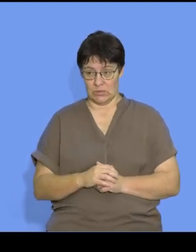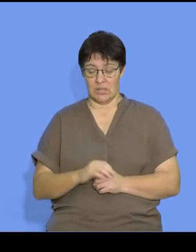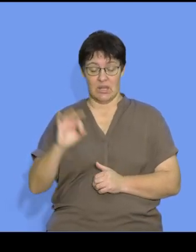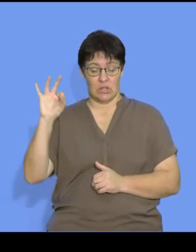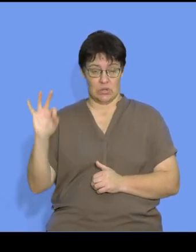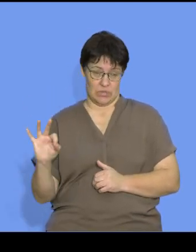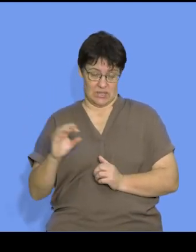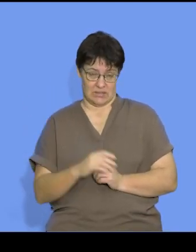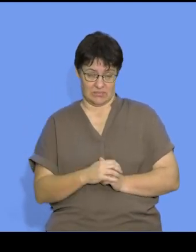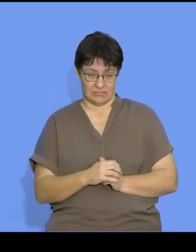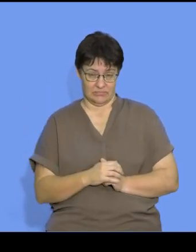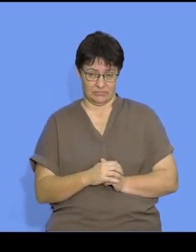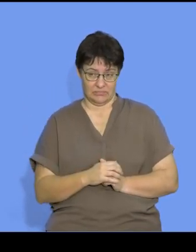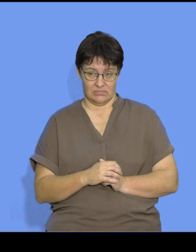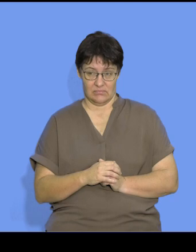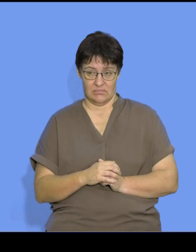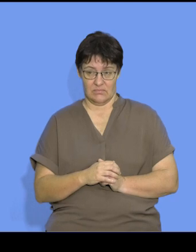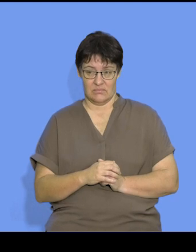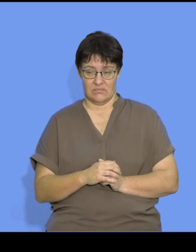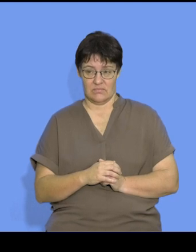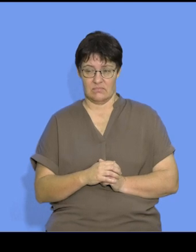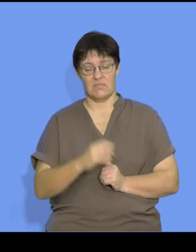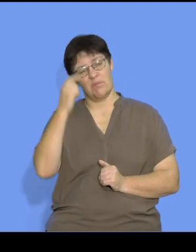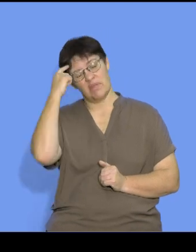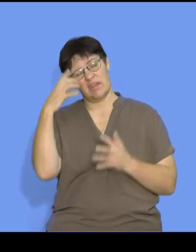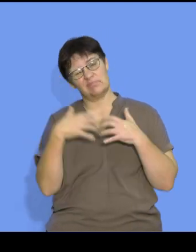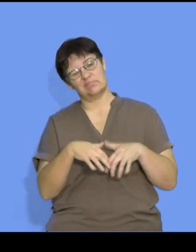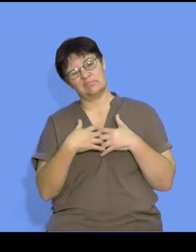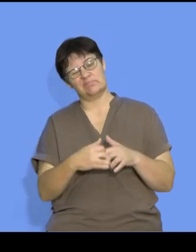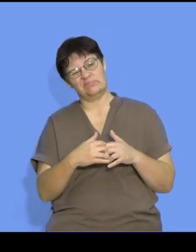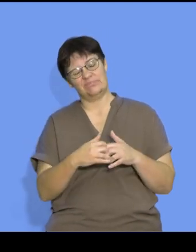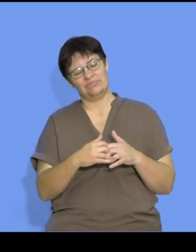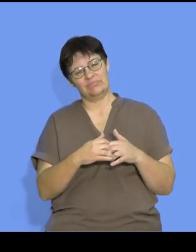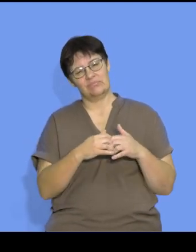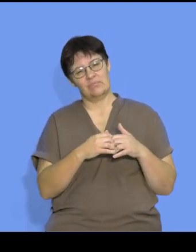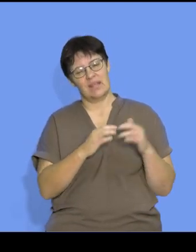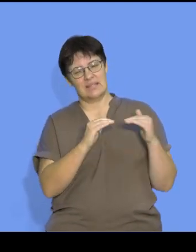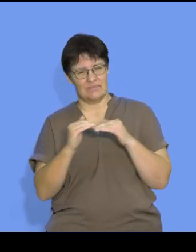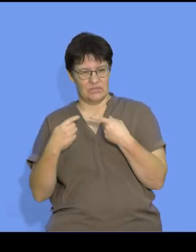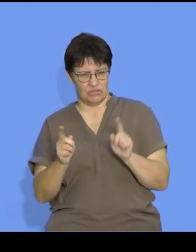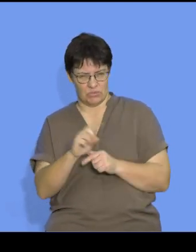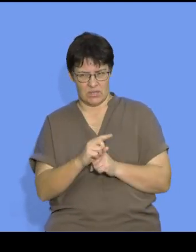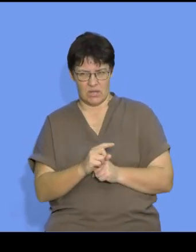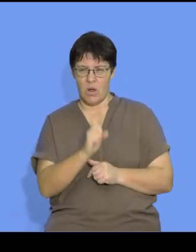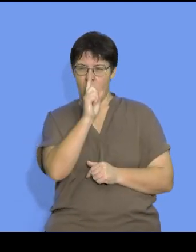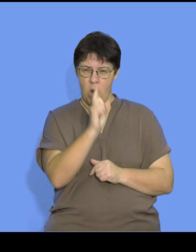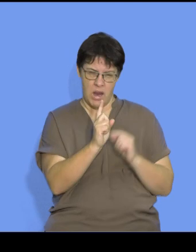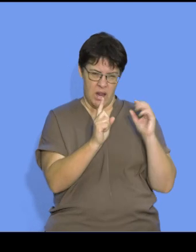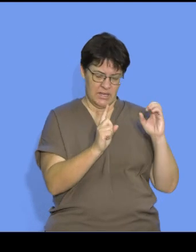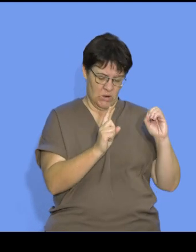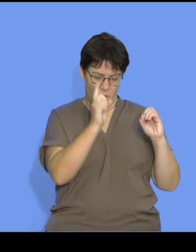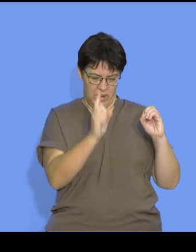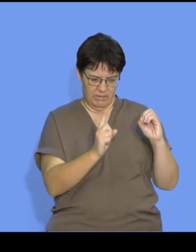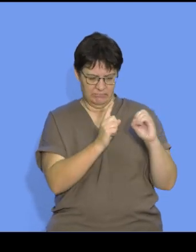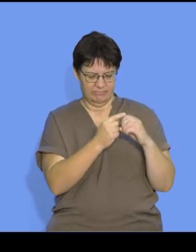and 3. If I was thinking about doing a common difference, there's a common difference of 1 between 0 and